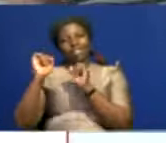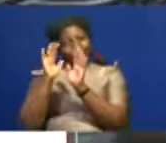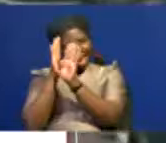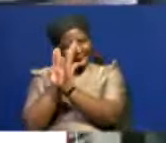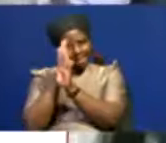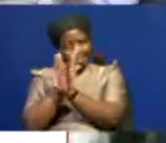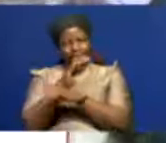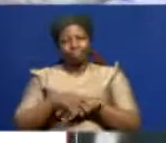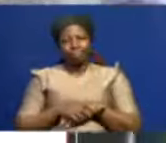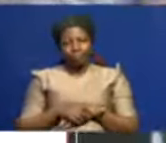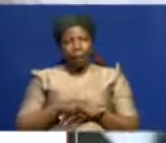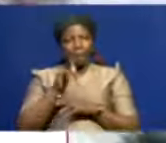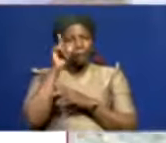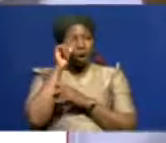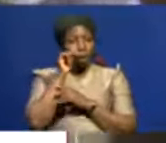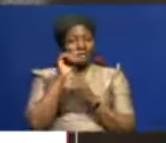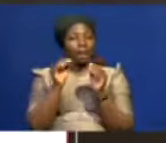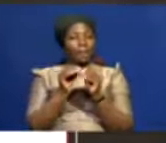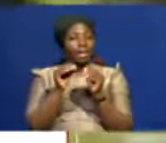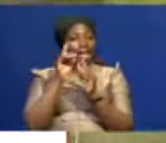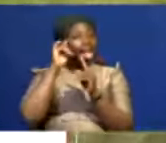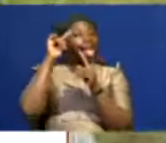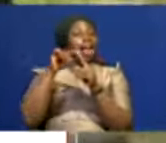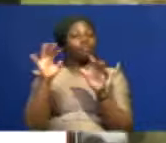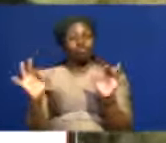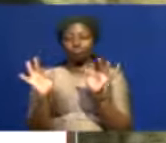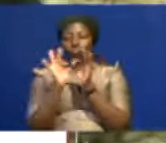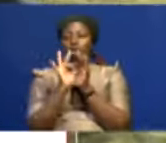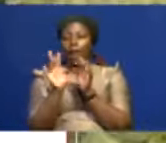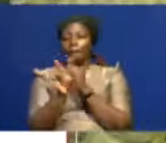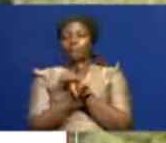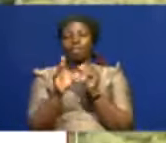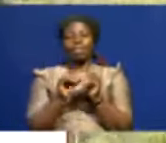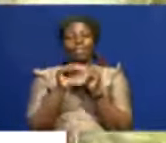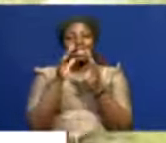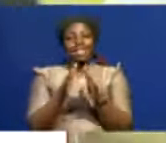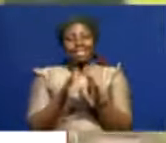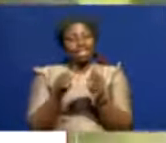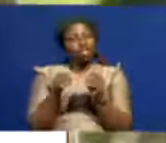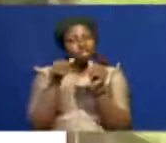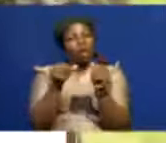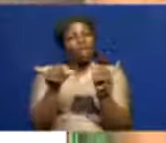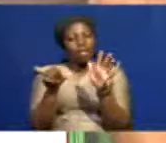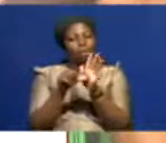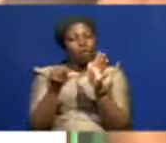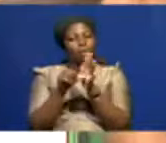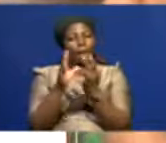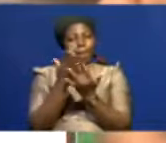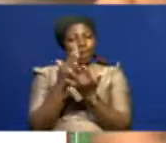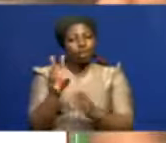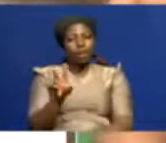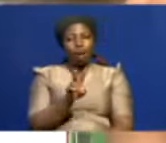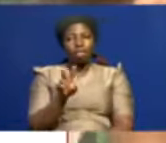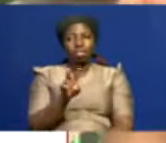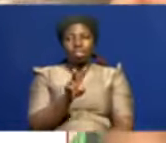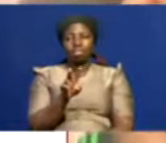The Mombasa meeting aimed to bring the two leaders together and quell differences between the two.